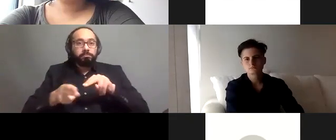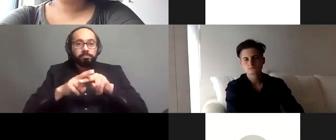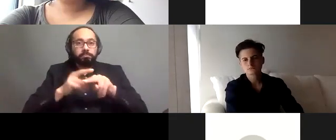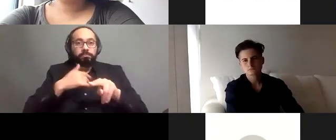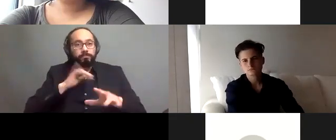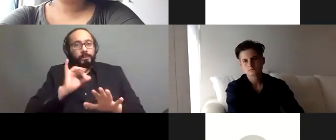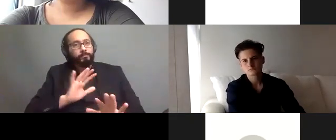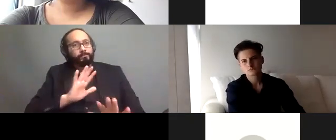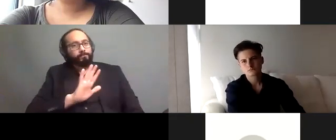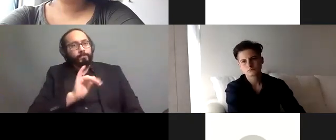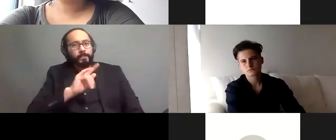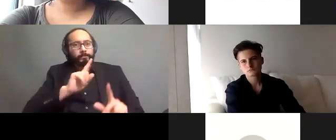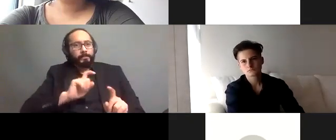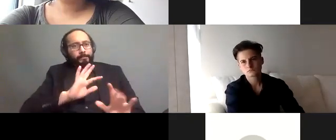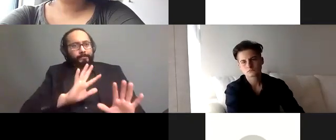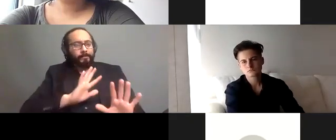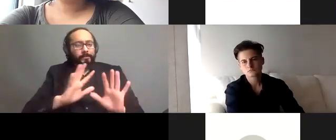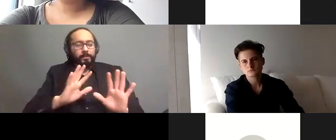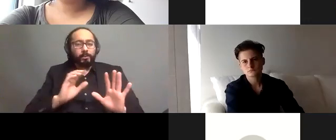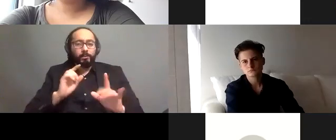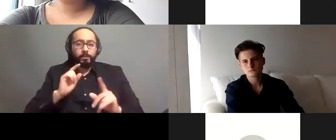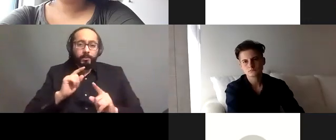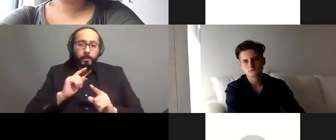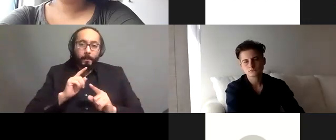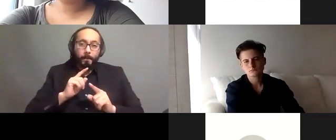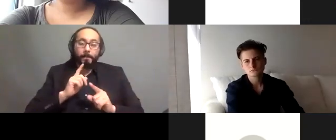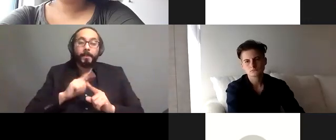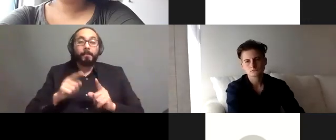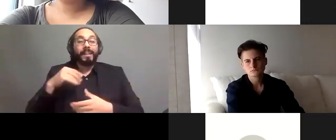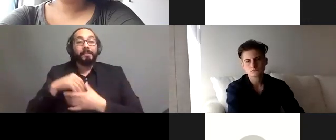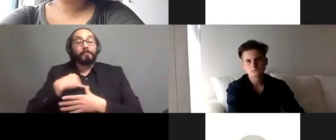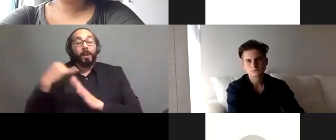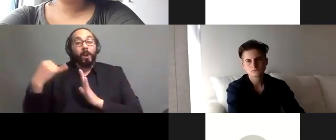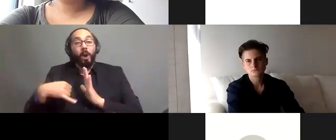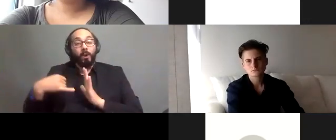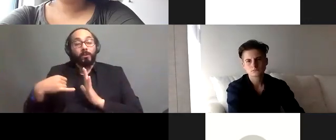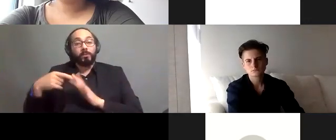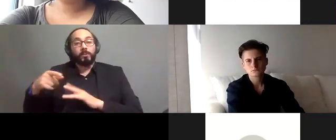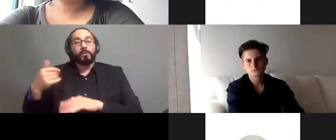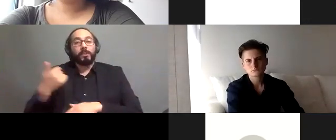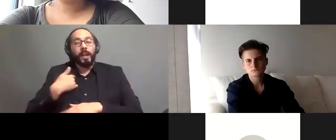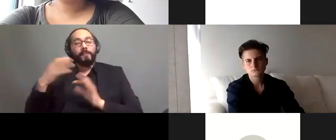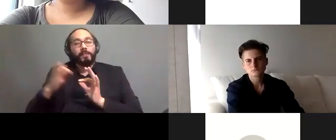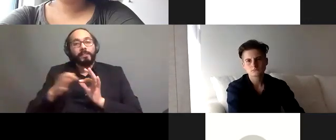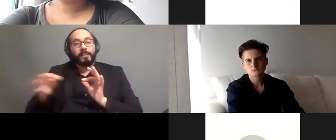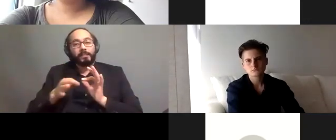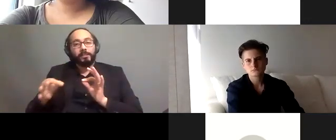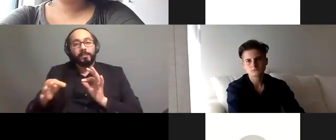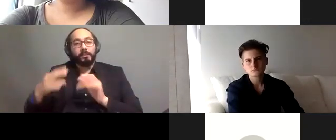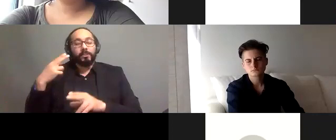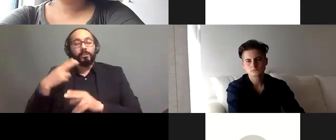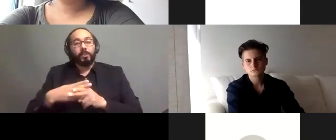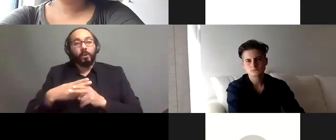for this work, video installation, there is a text work called Instruction to the Ball Measure,